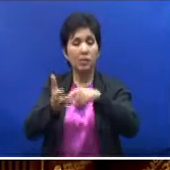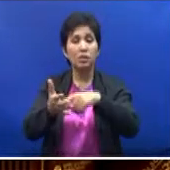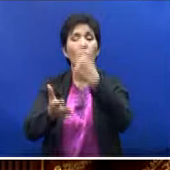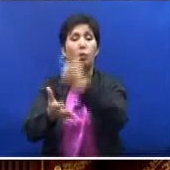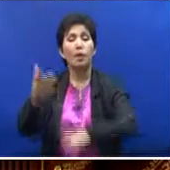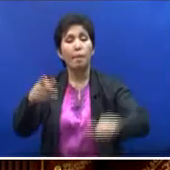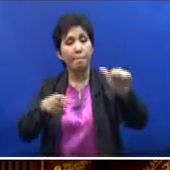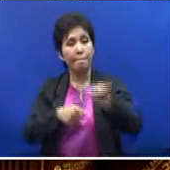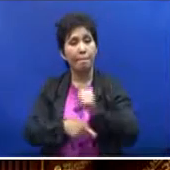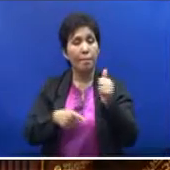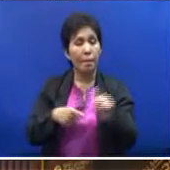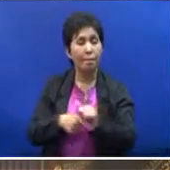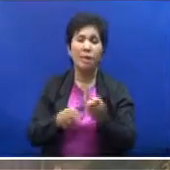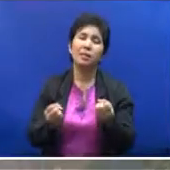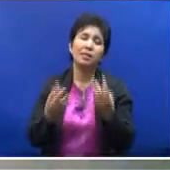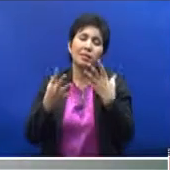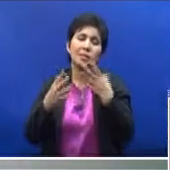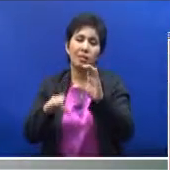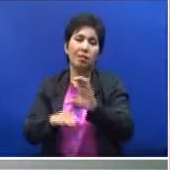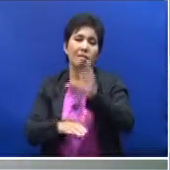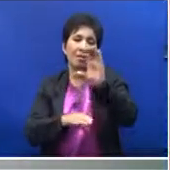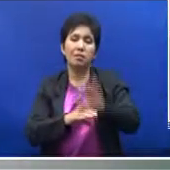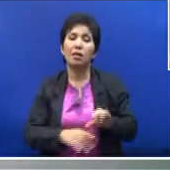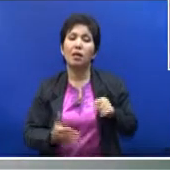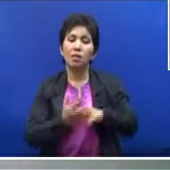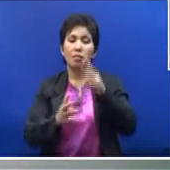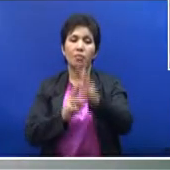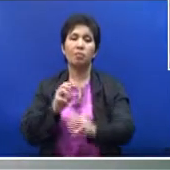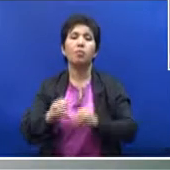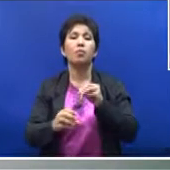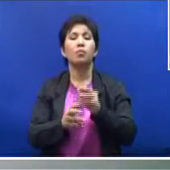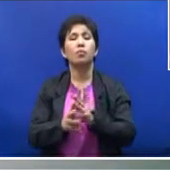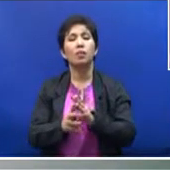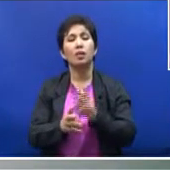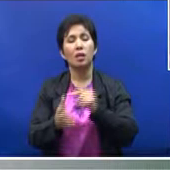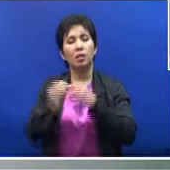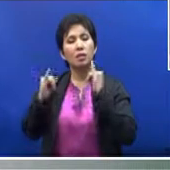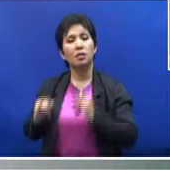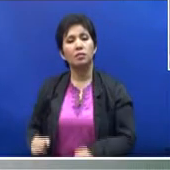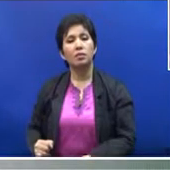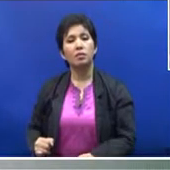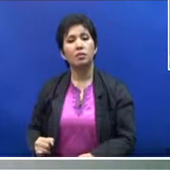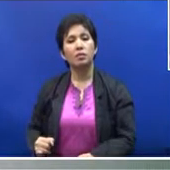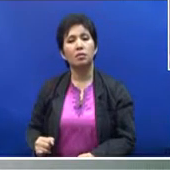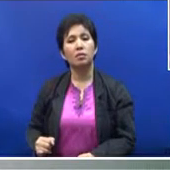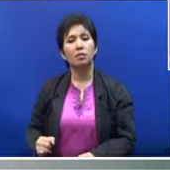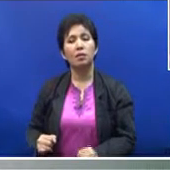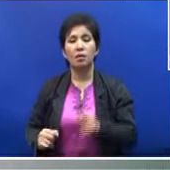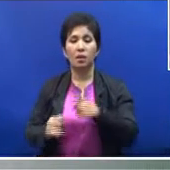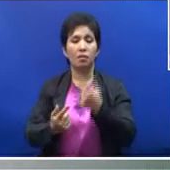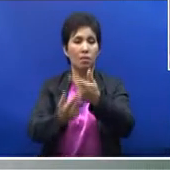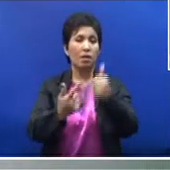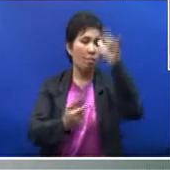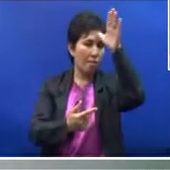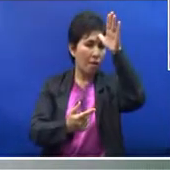been practiced by many cultures in this world. Okay, in this system, an individual is descended from his father,